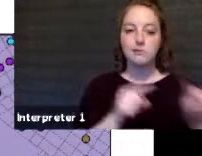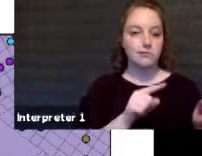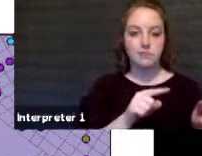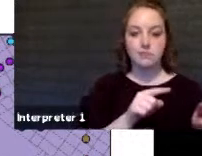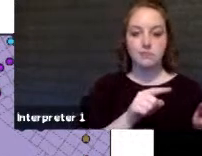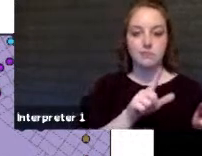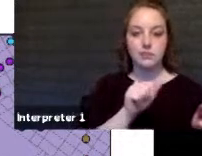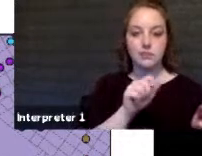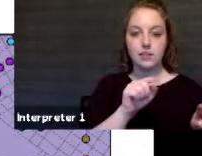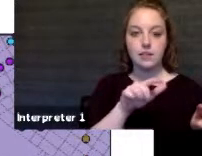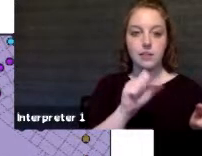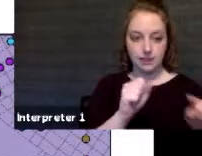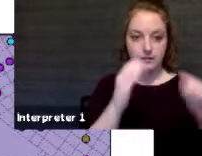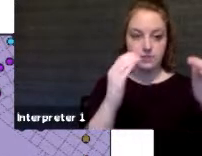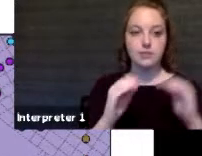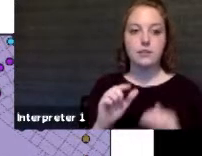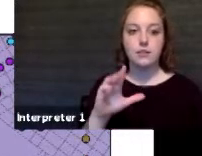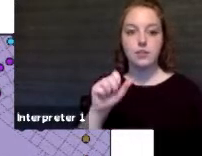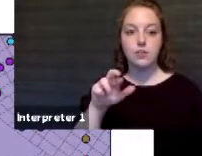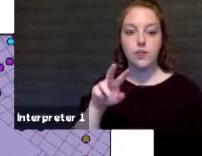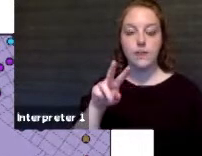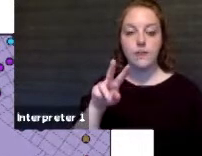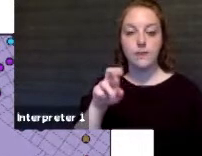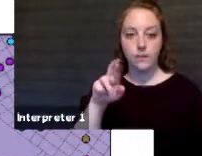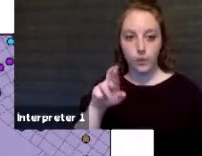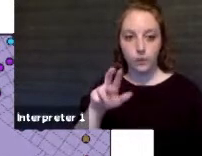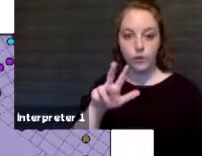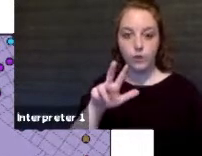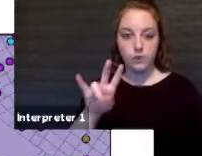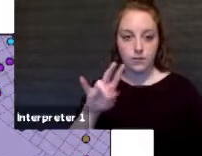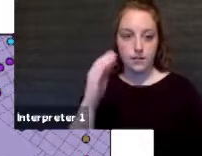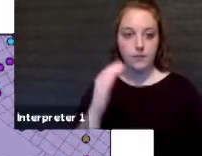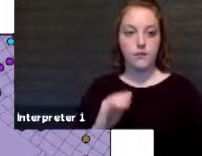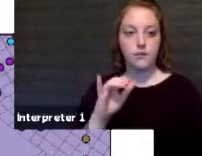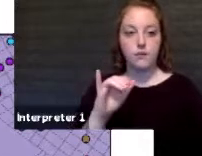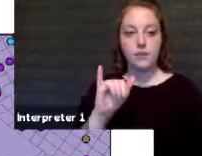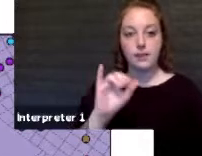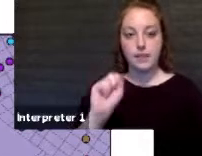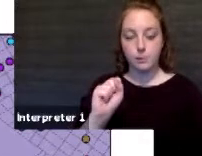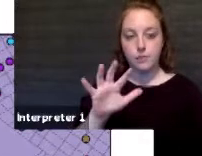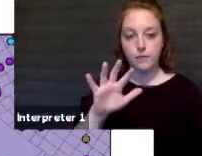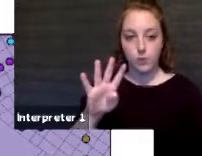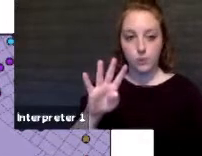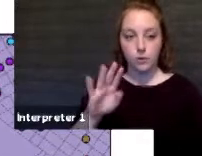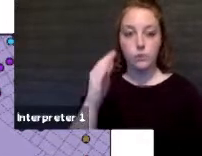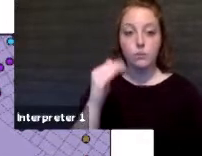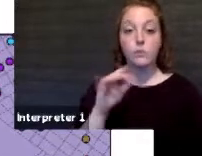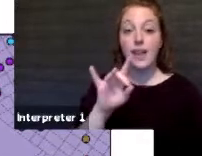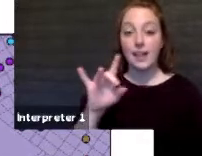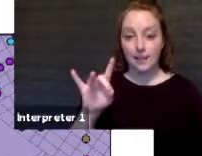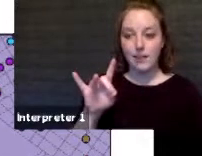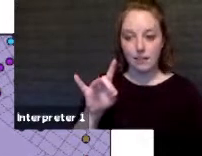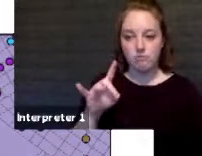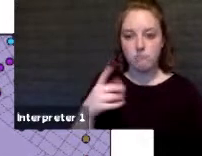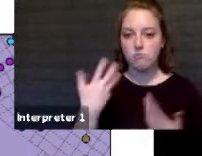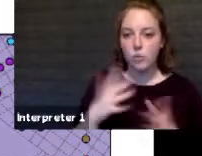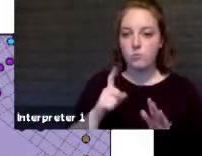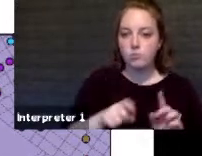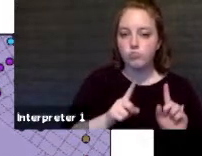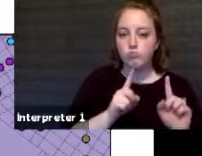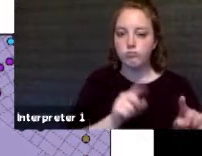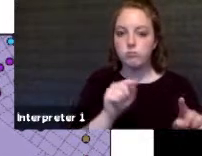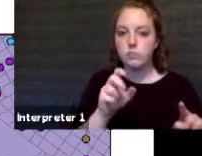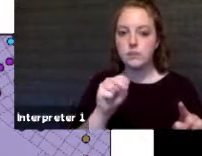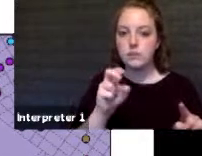54 to Indian Spring, 88, the largest group of students are zoned to Tennyson itself. And then we have six out of